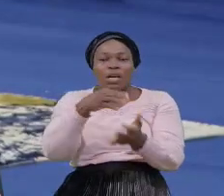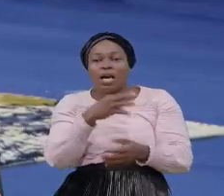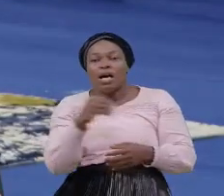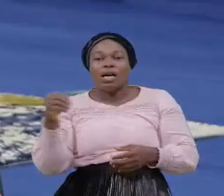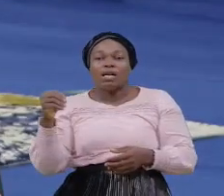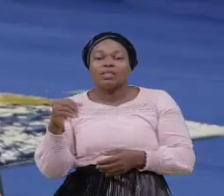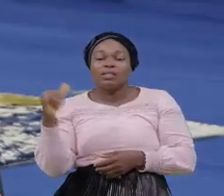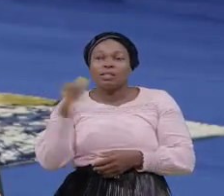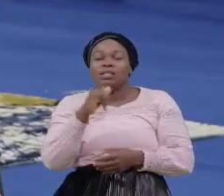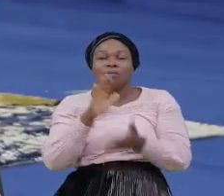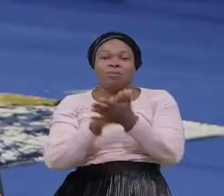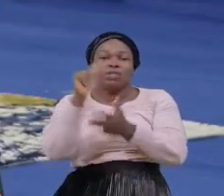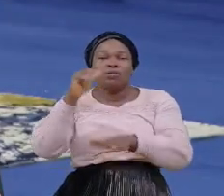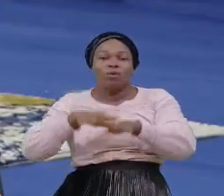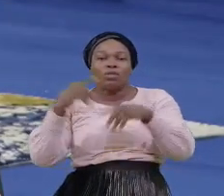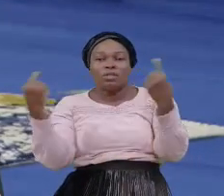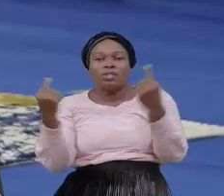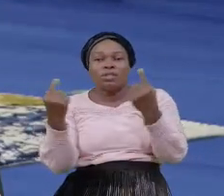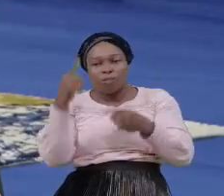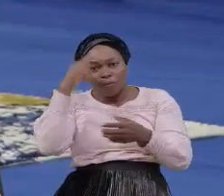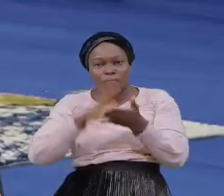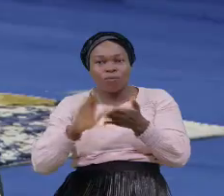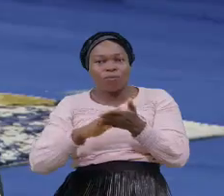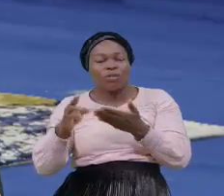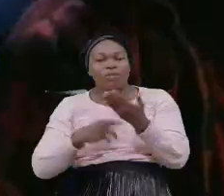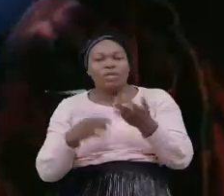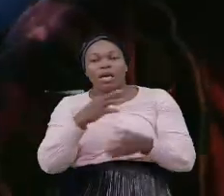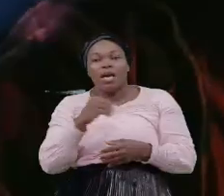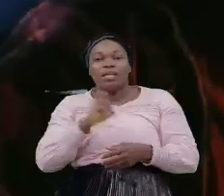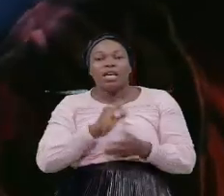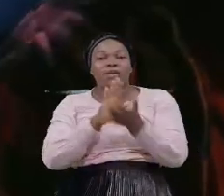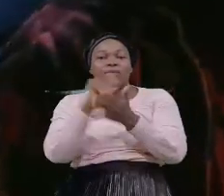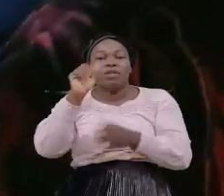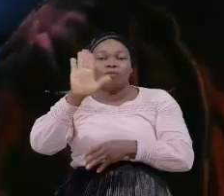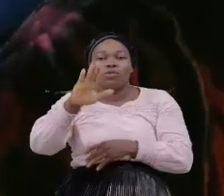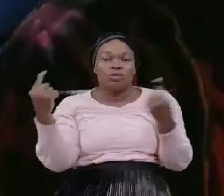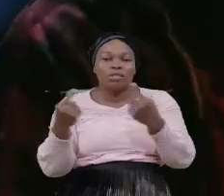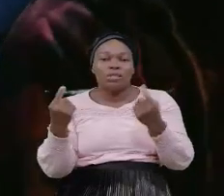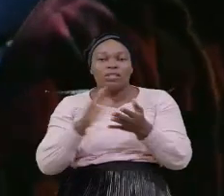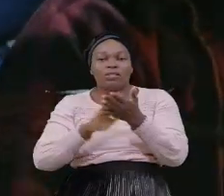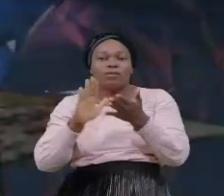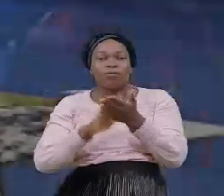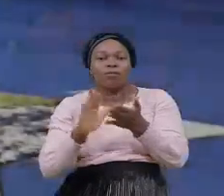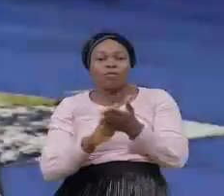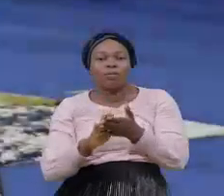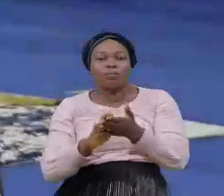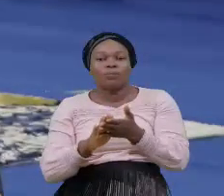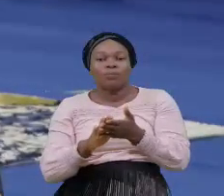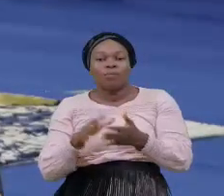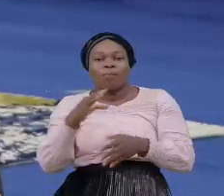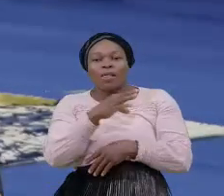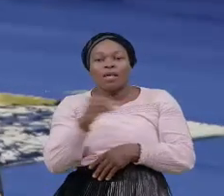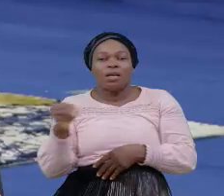forgiven. Tonight I believe your sins are forgiven. And so while the Pharisees